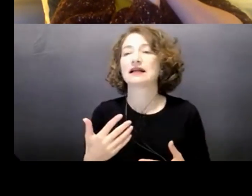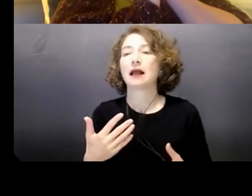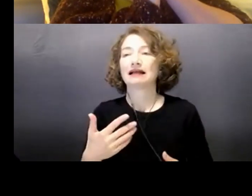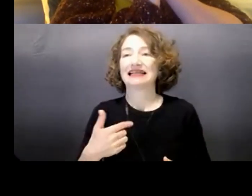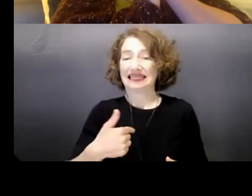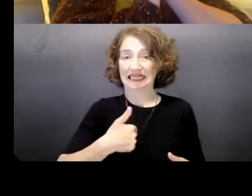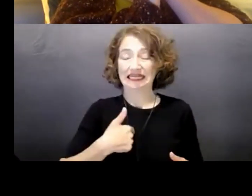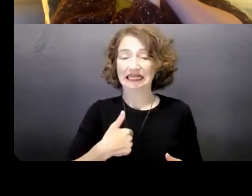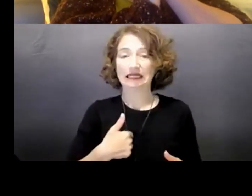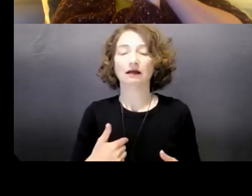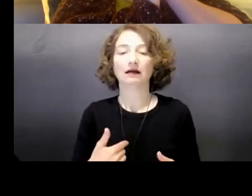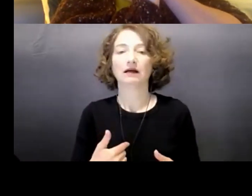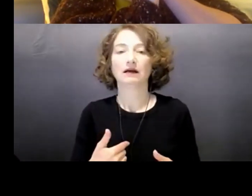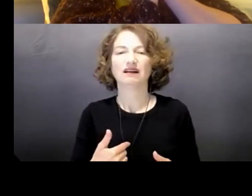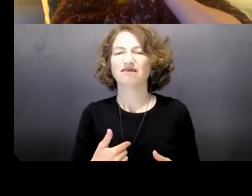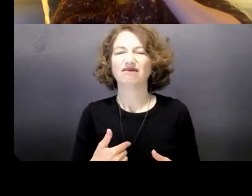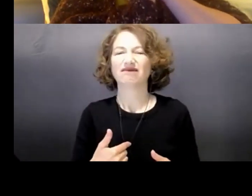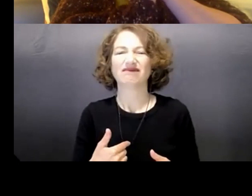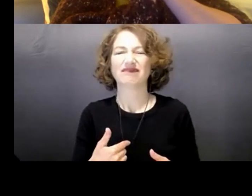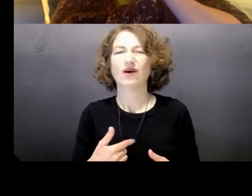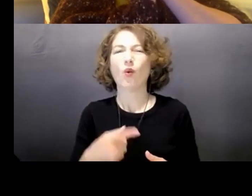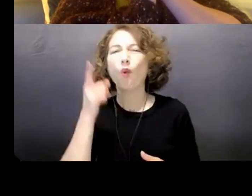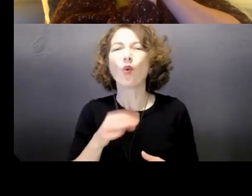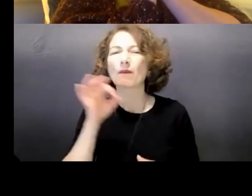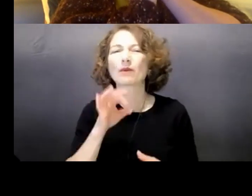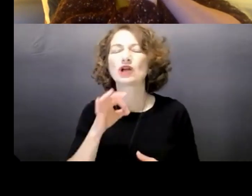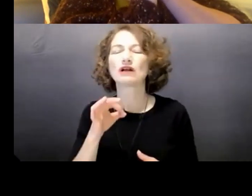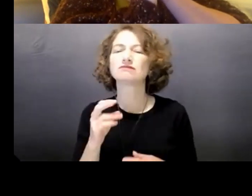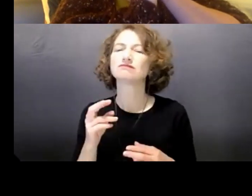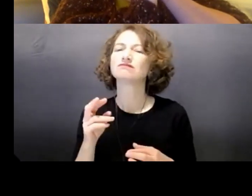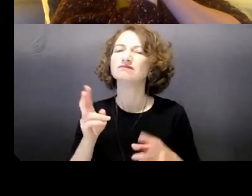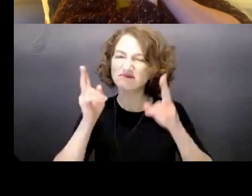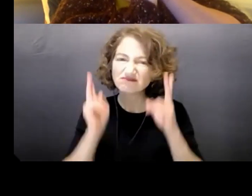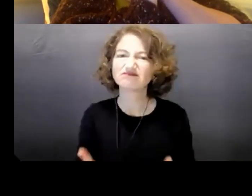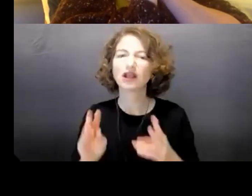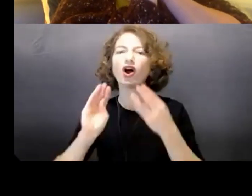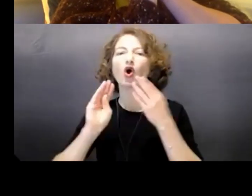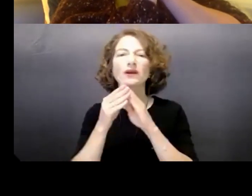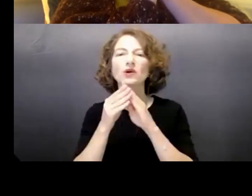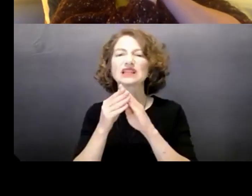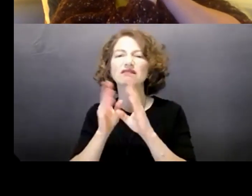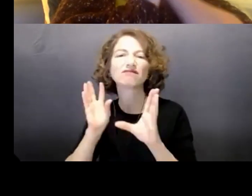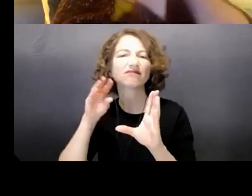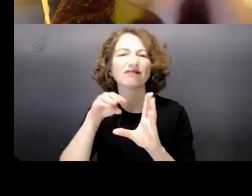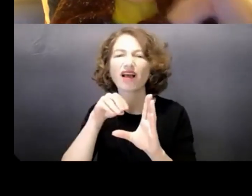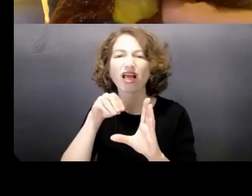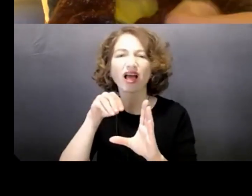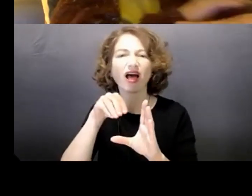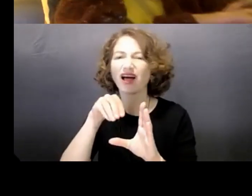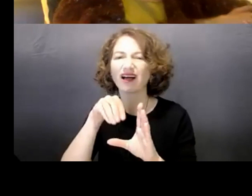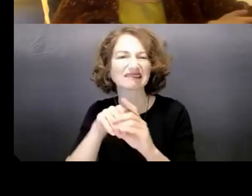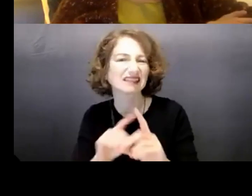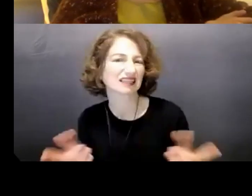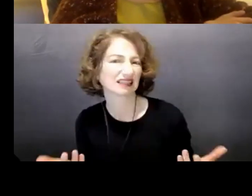identity, where maybe not feel completely settled or not completely part of a community. And so I think that at